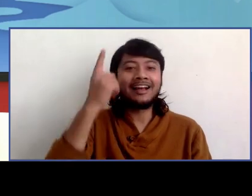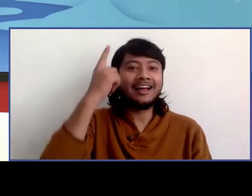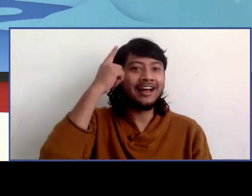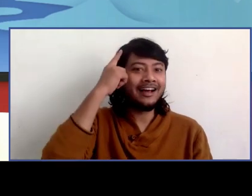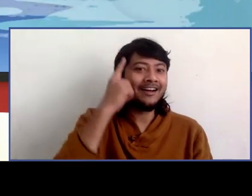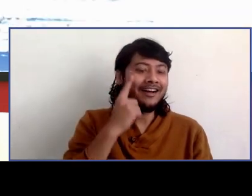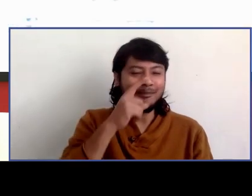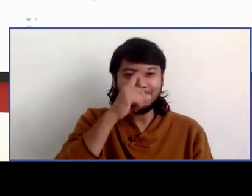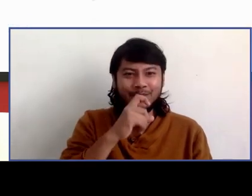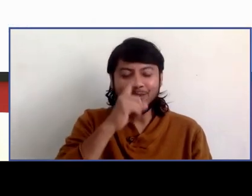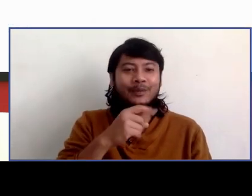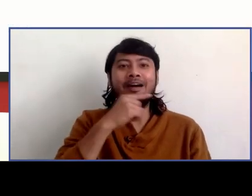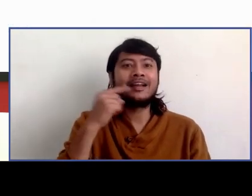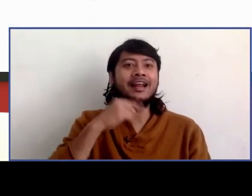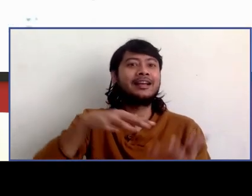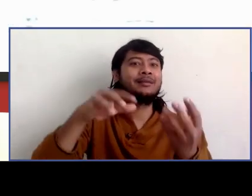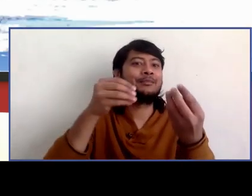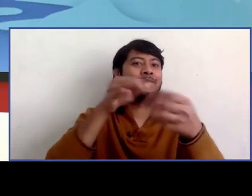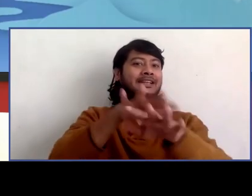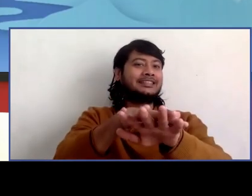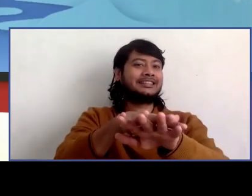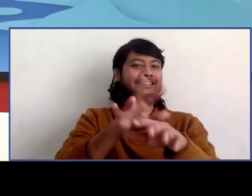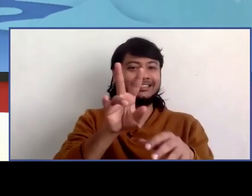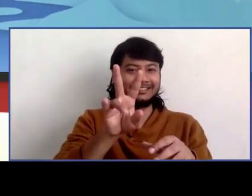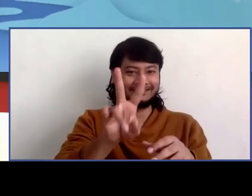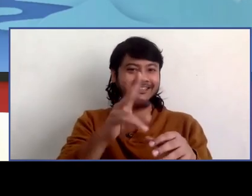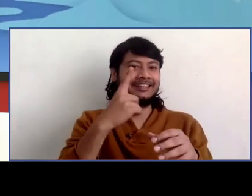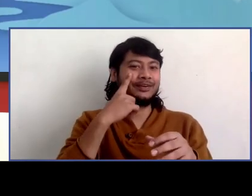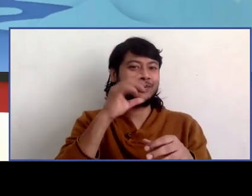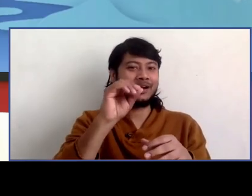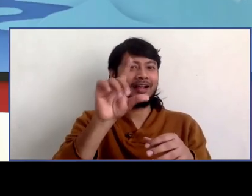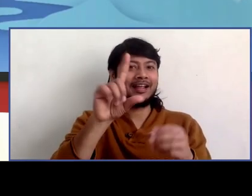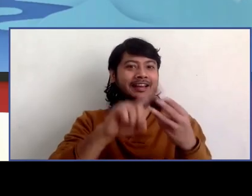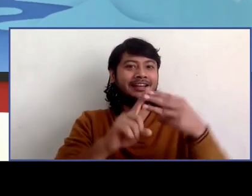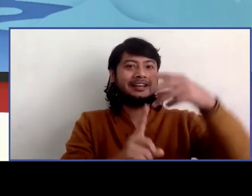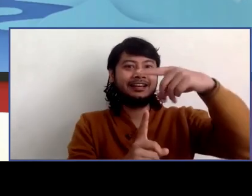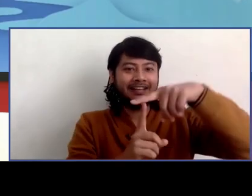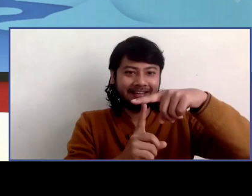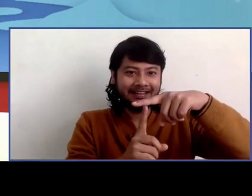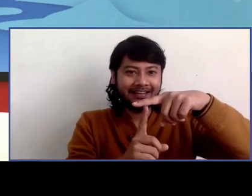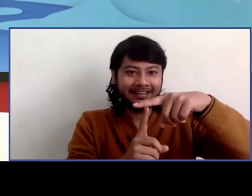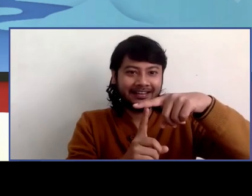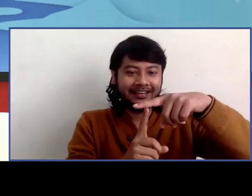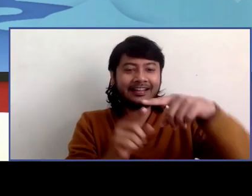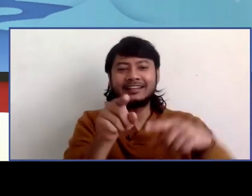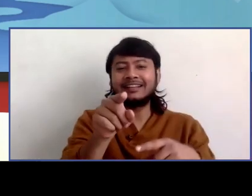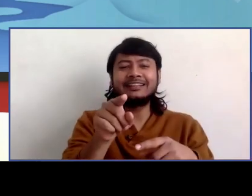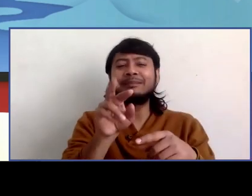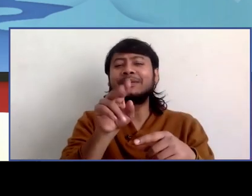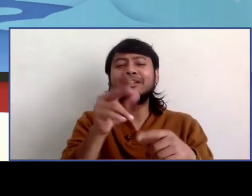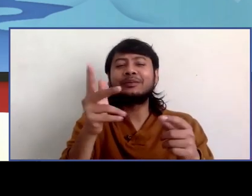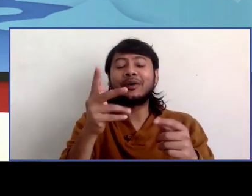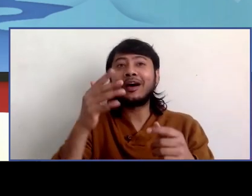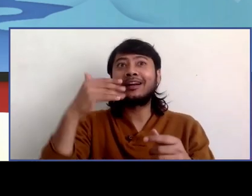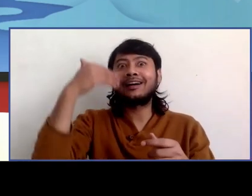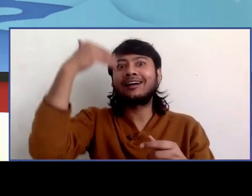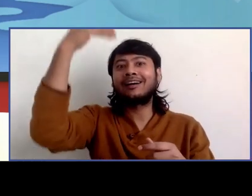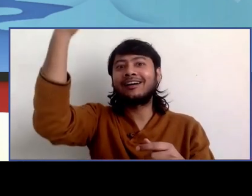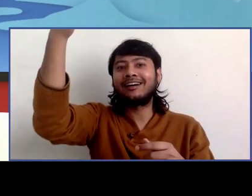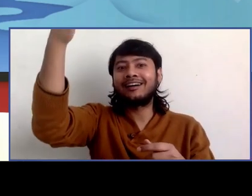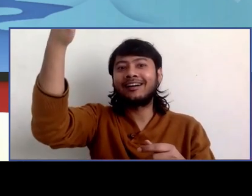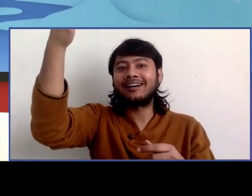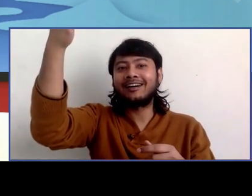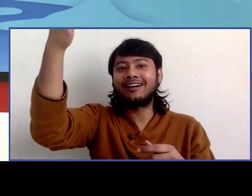and the future. And many centuries back, you know what? Carrots were violet and